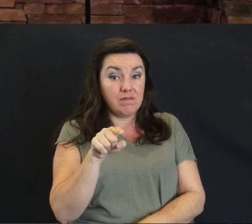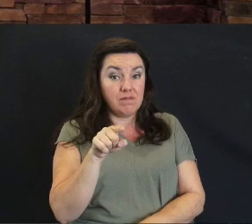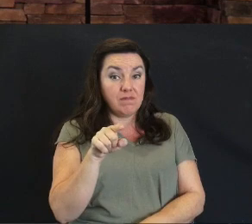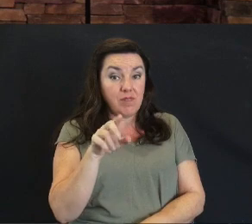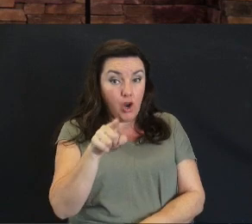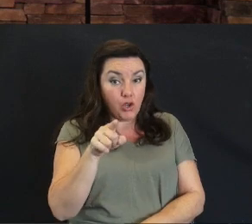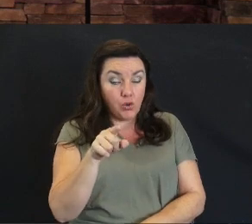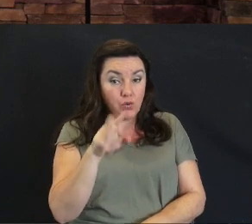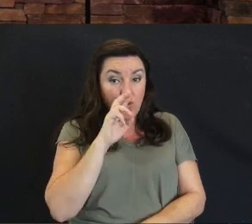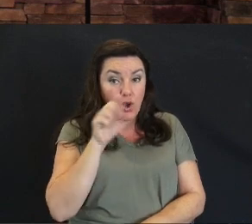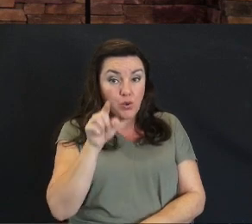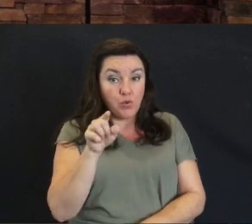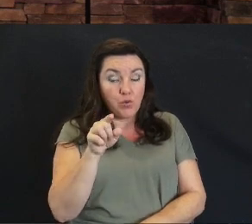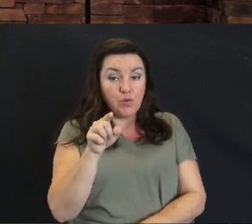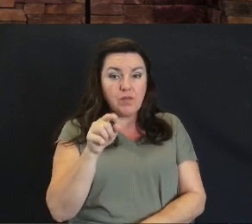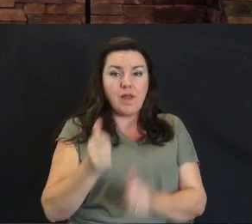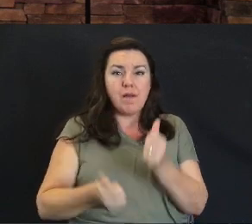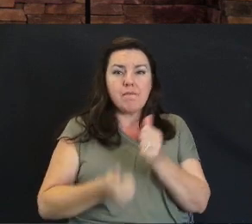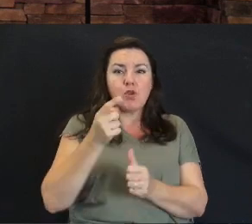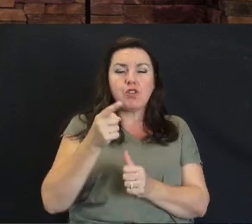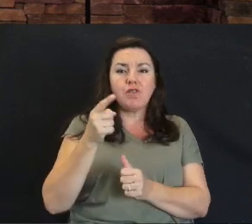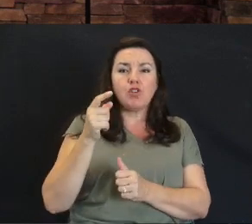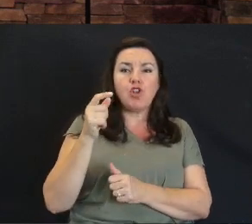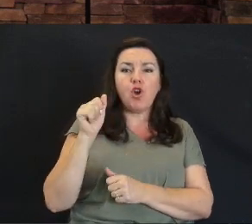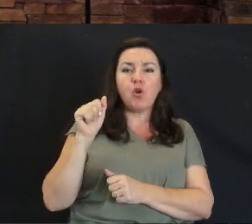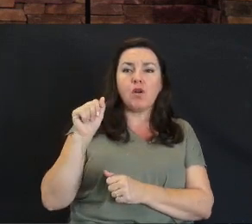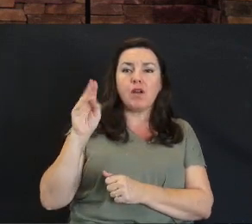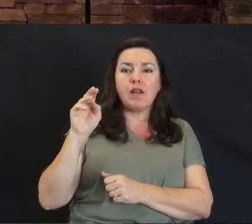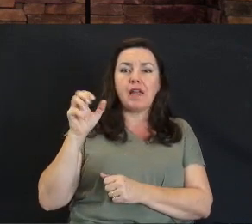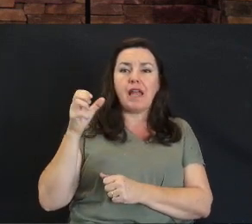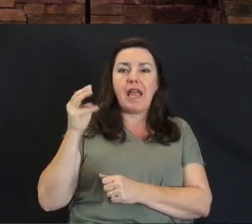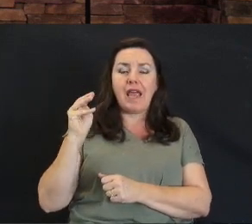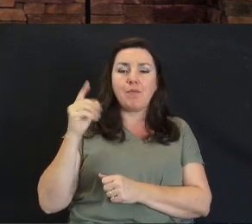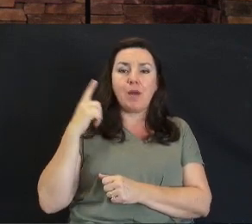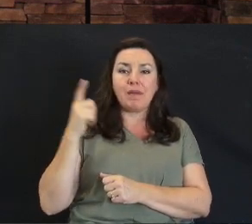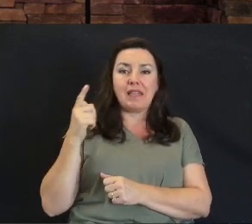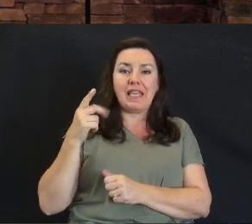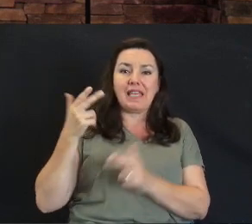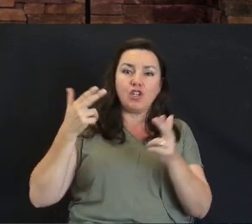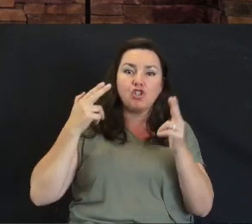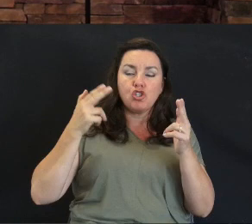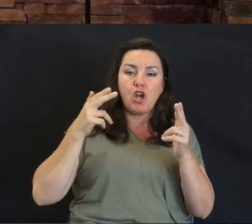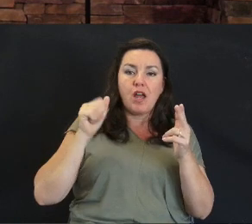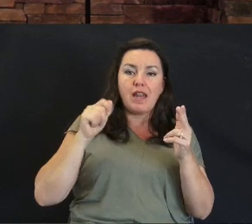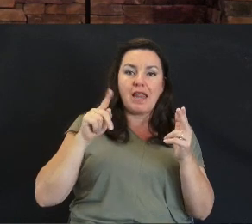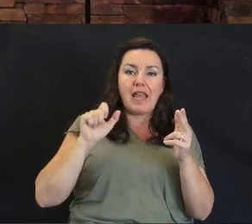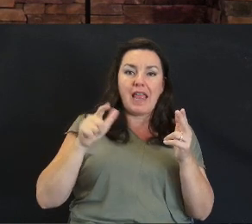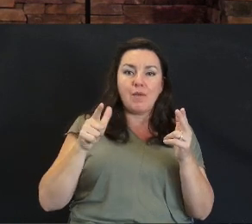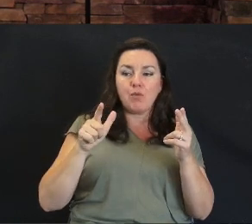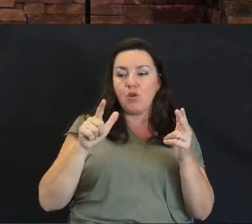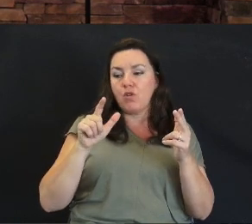Many of you know Abraham Lincoln 14th president Of the United States Shot April 14th 1965